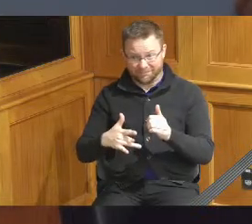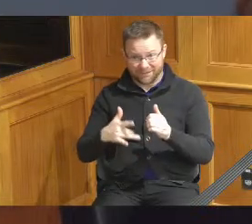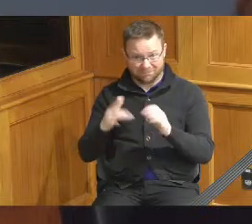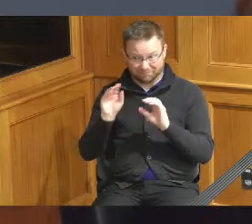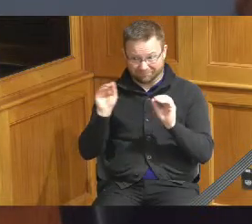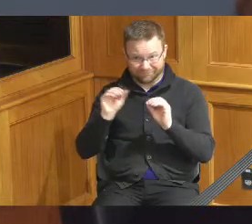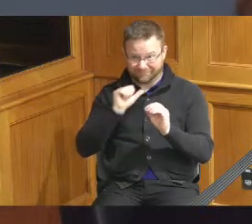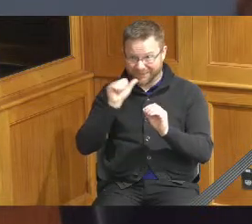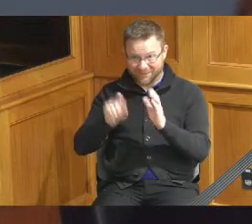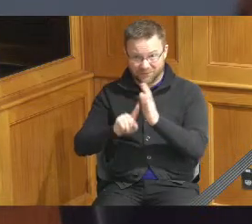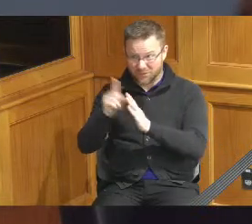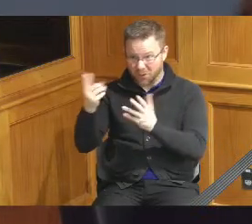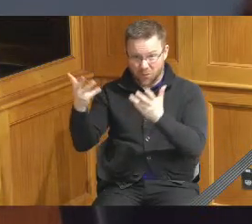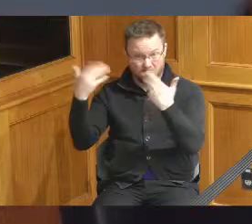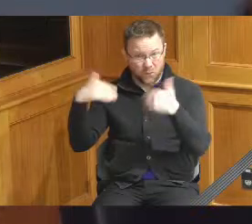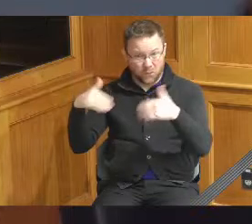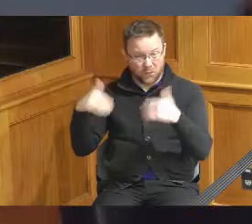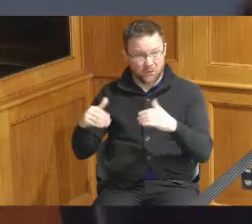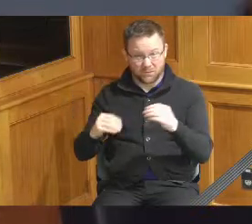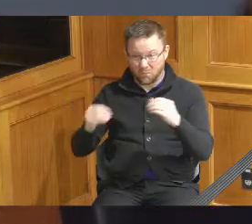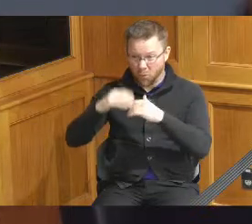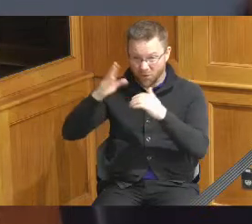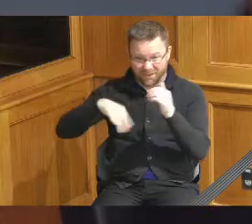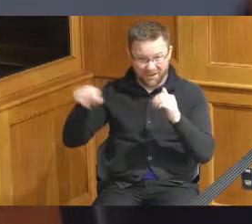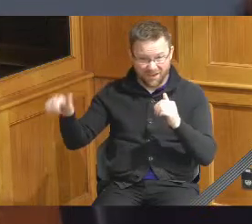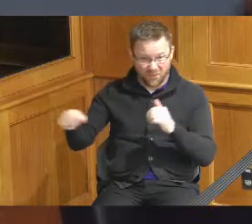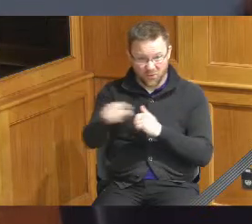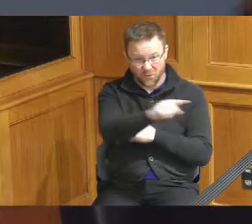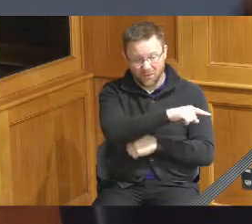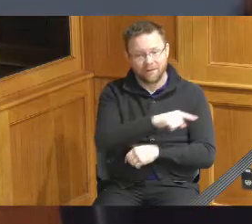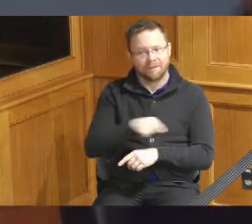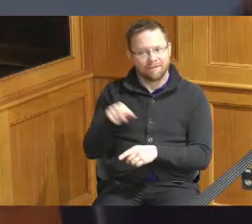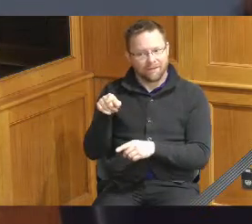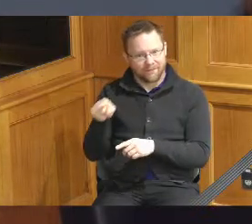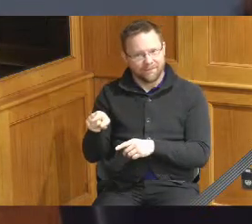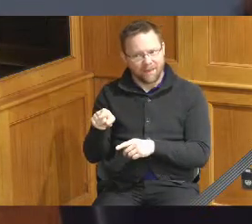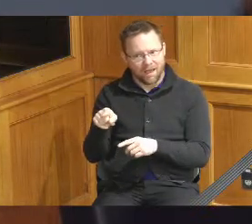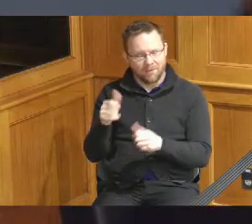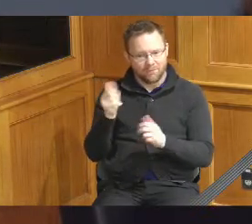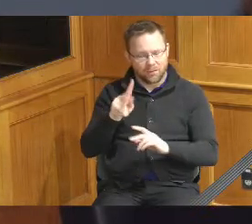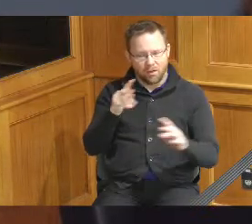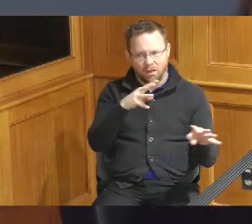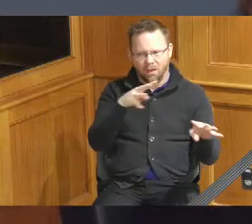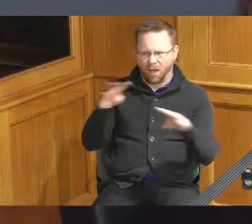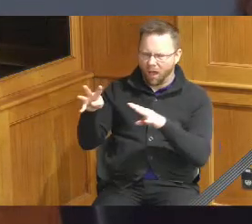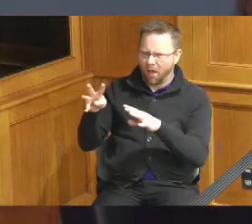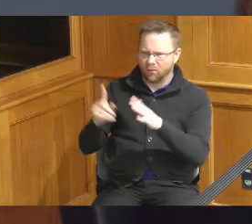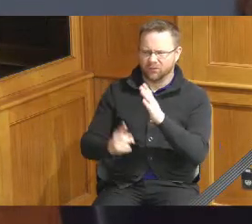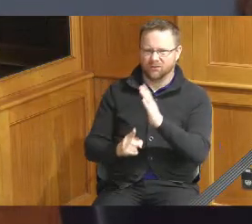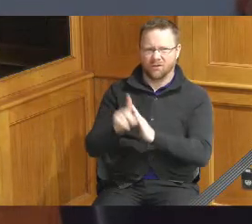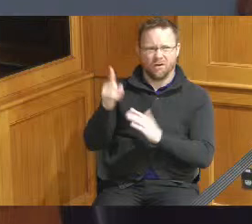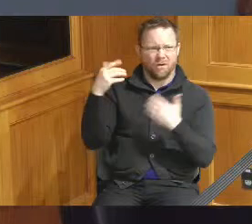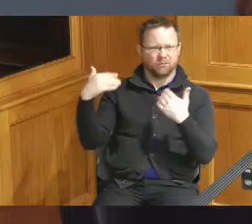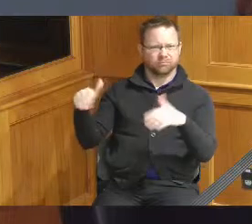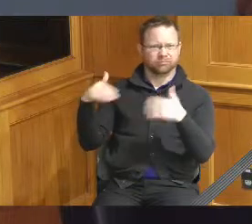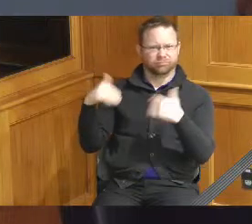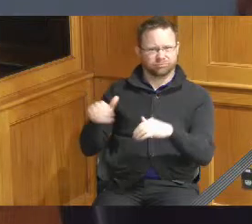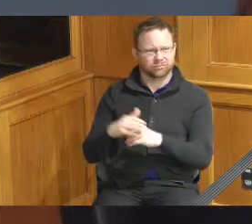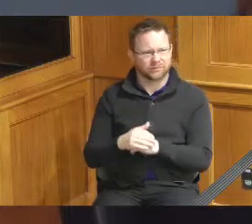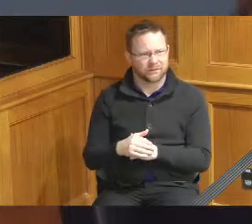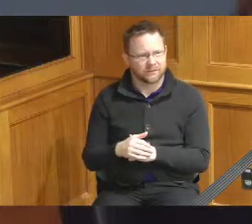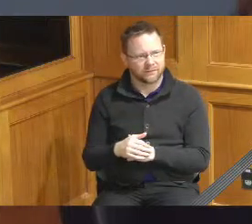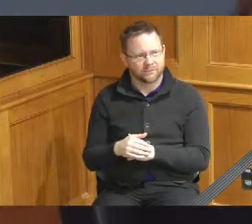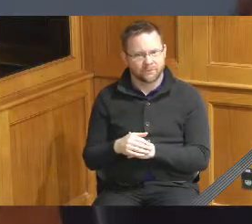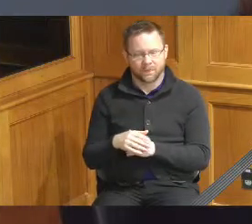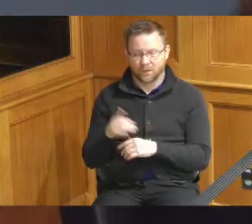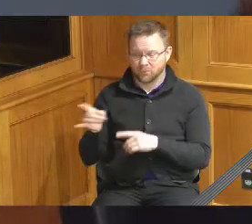this is an attribute, that he has brought him attention throughout his time on the tracks, most of which he